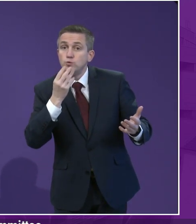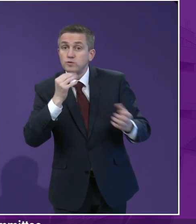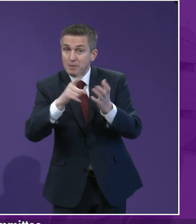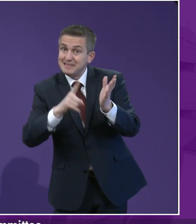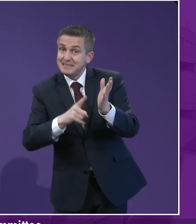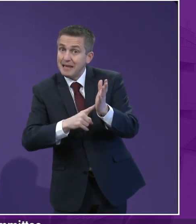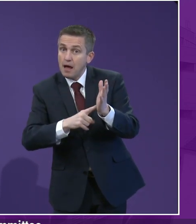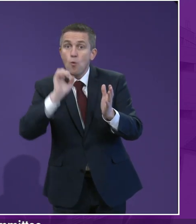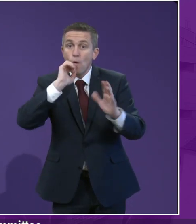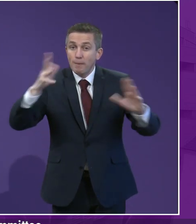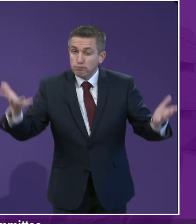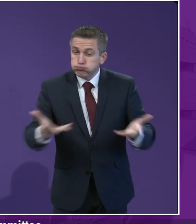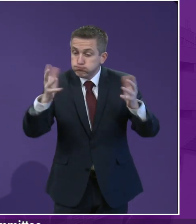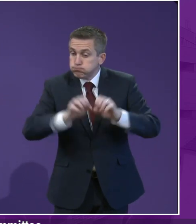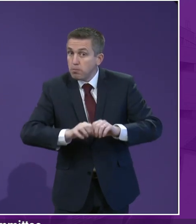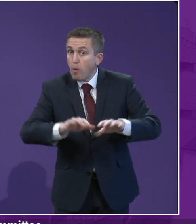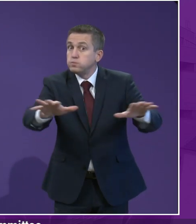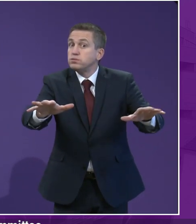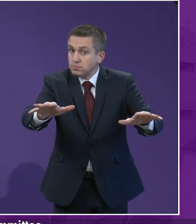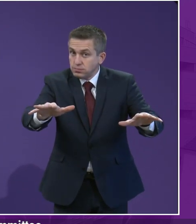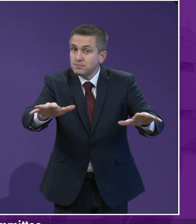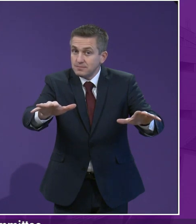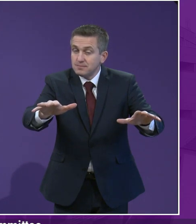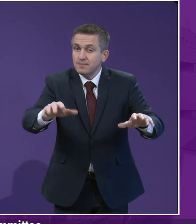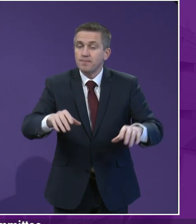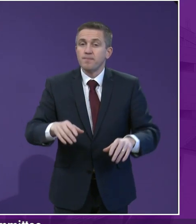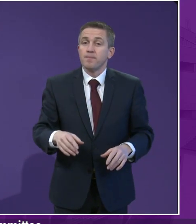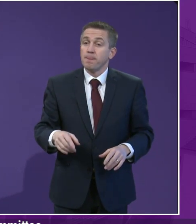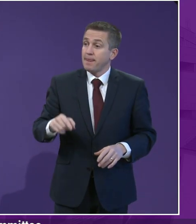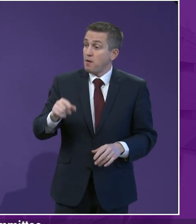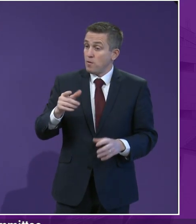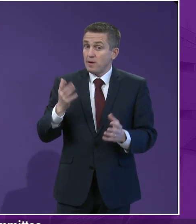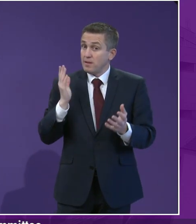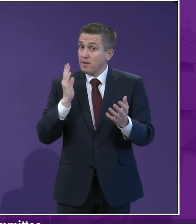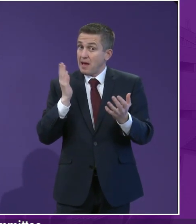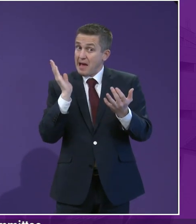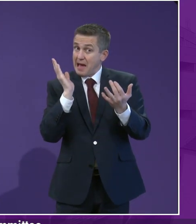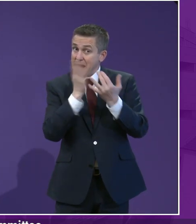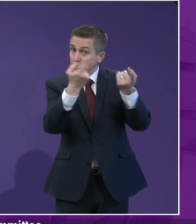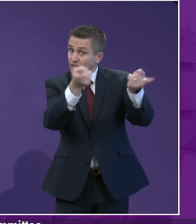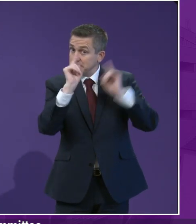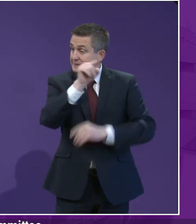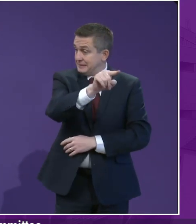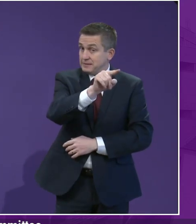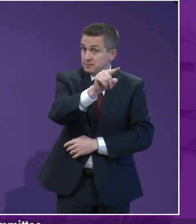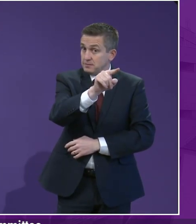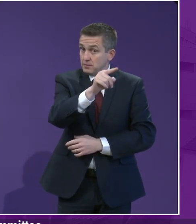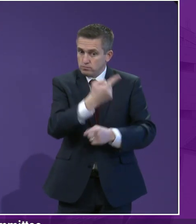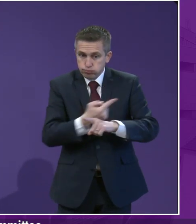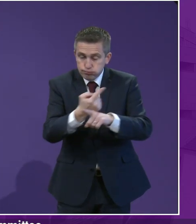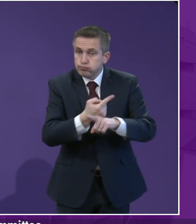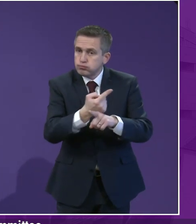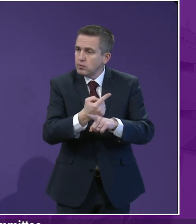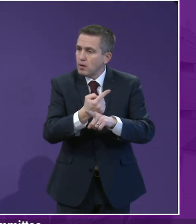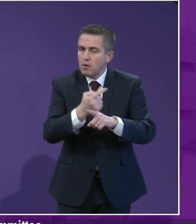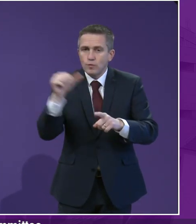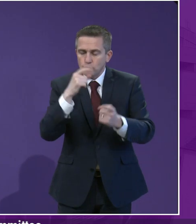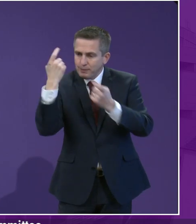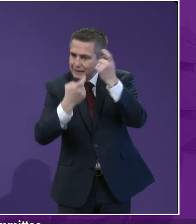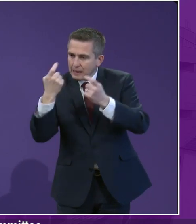access for BSL users to the wider society, but the headline terminology is that we will promote the use